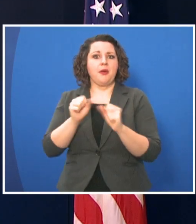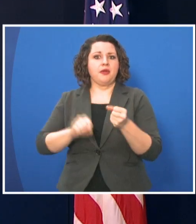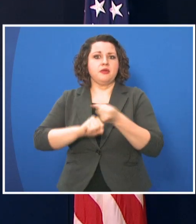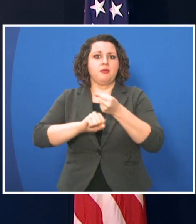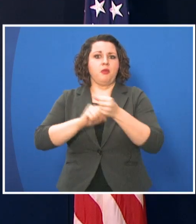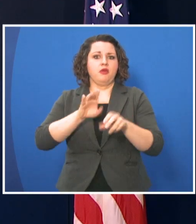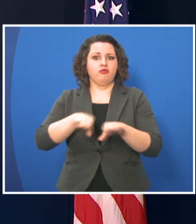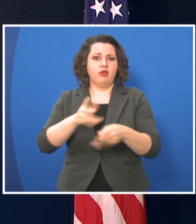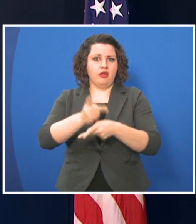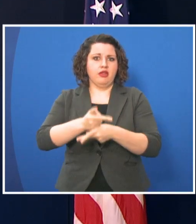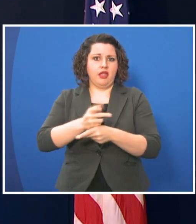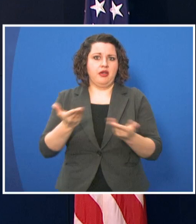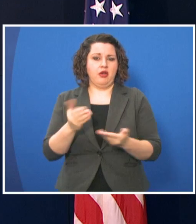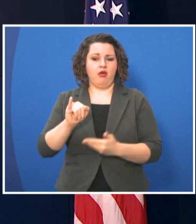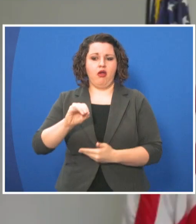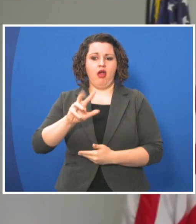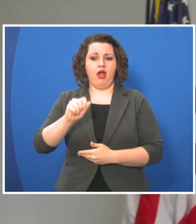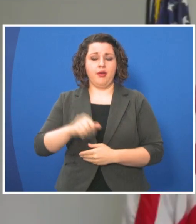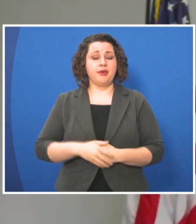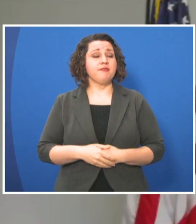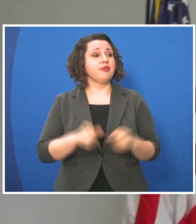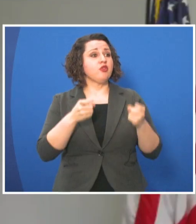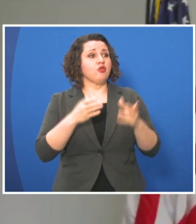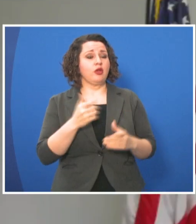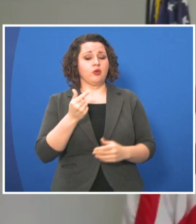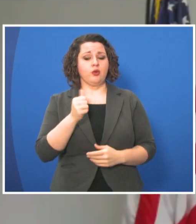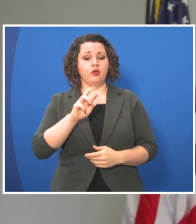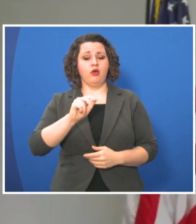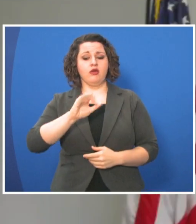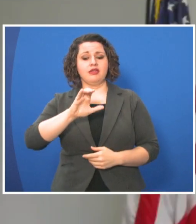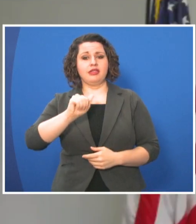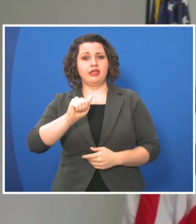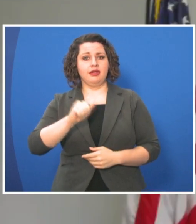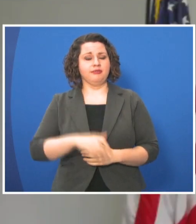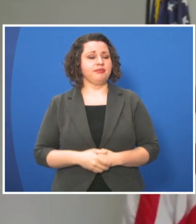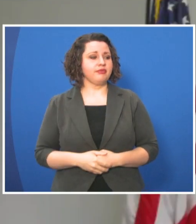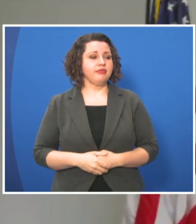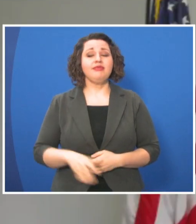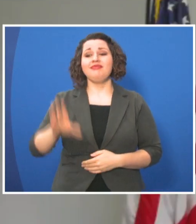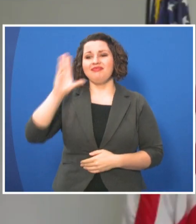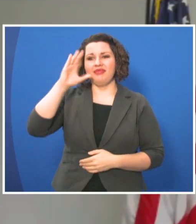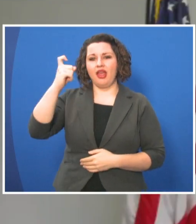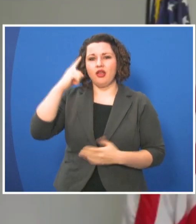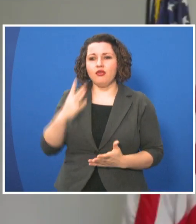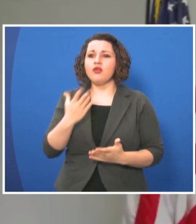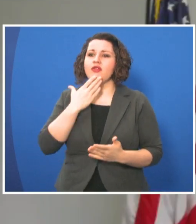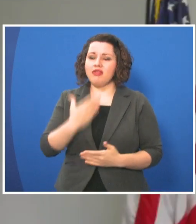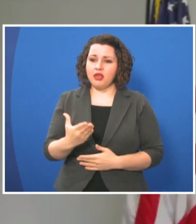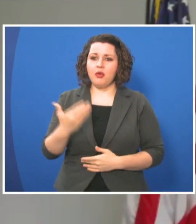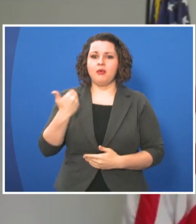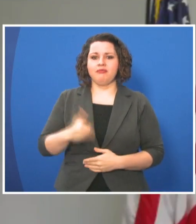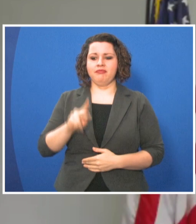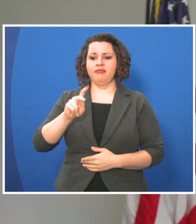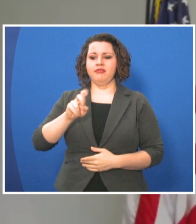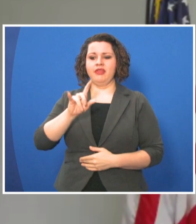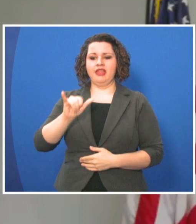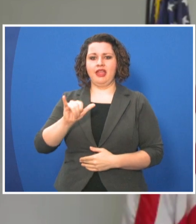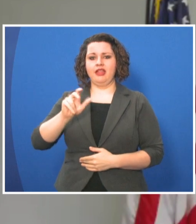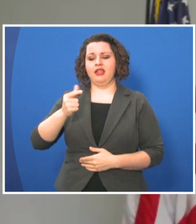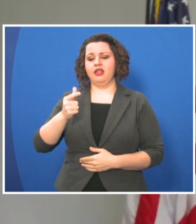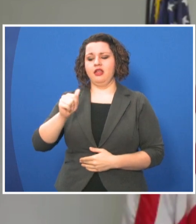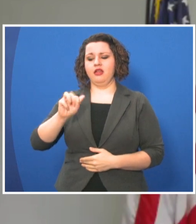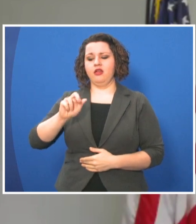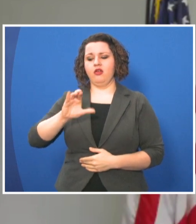across the state of Iowa. Director Garcia? Hi, Governor. Thank you for having me. I'm Kelly Garcia, the Director of the